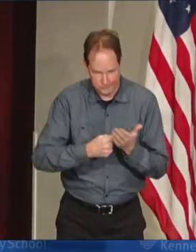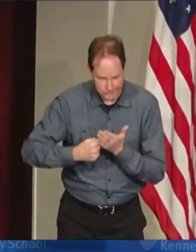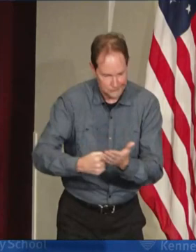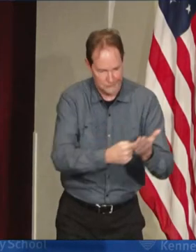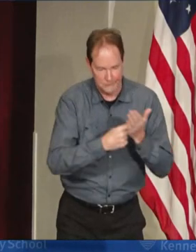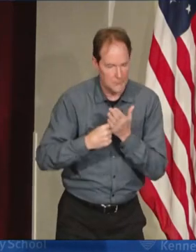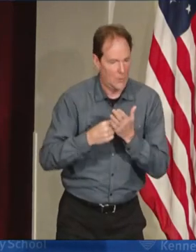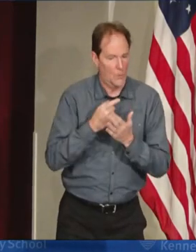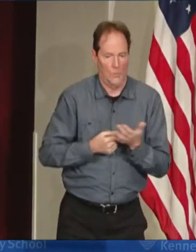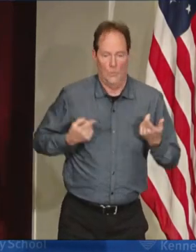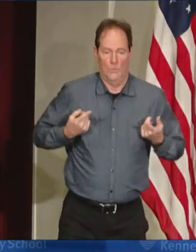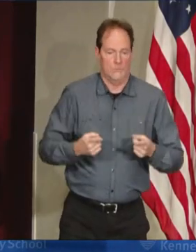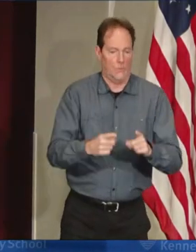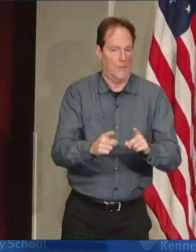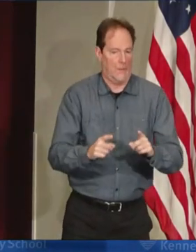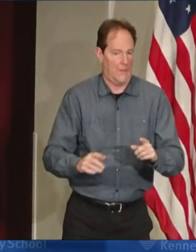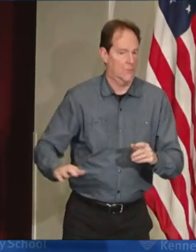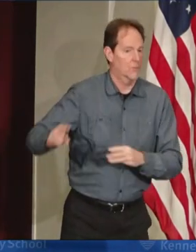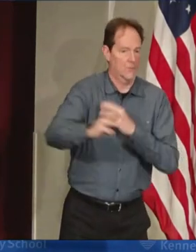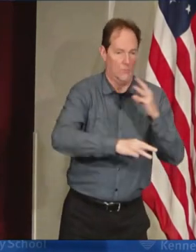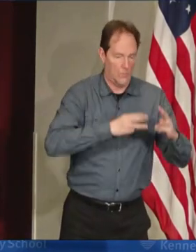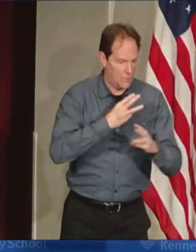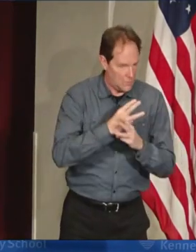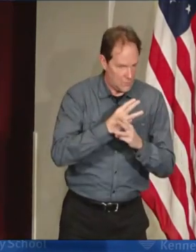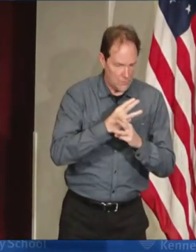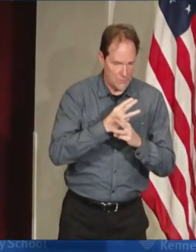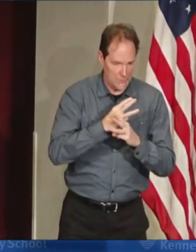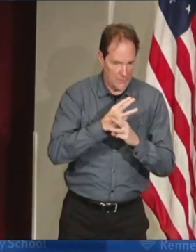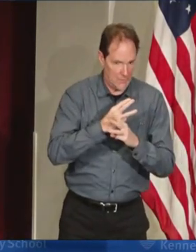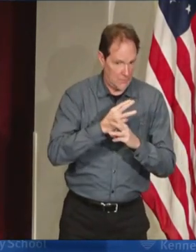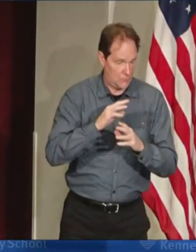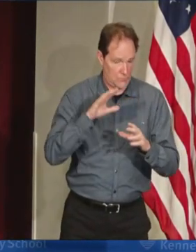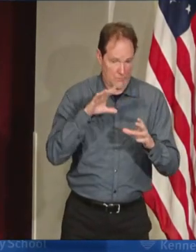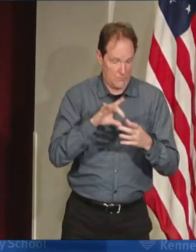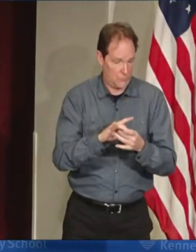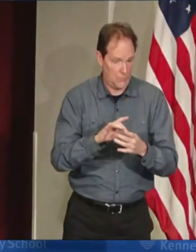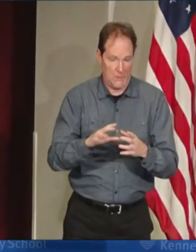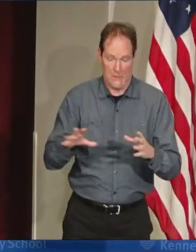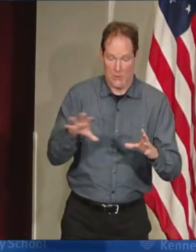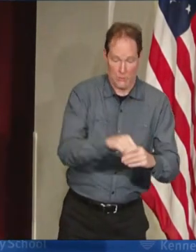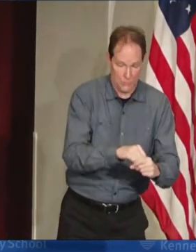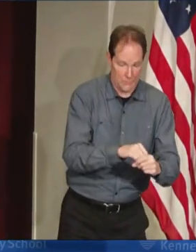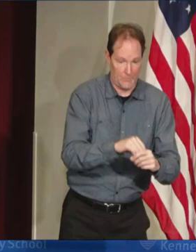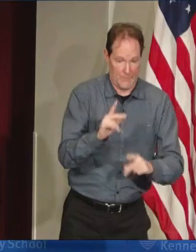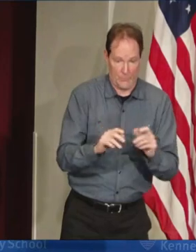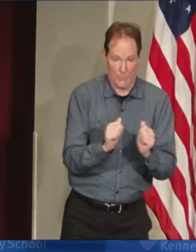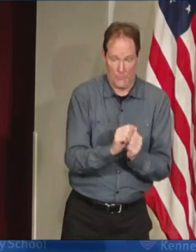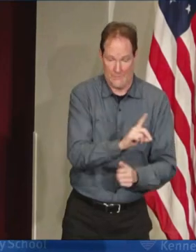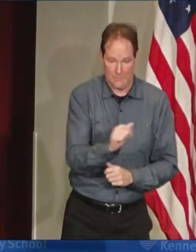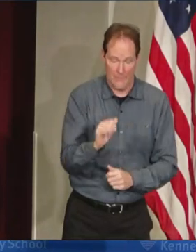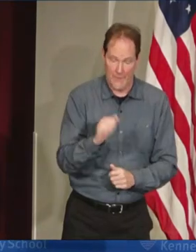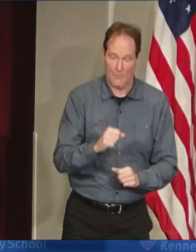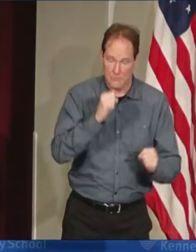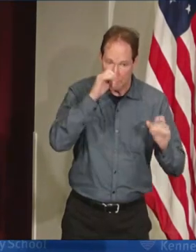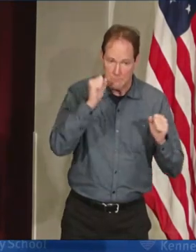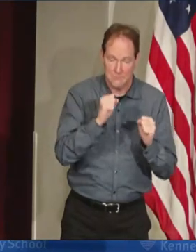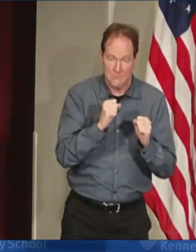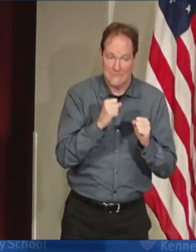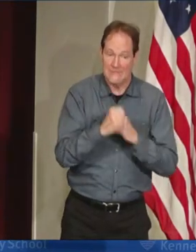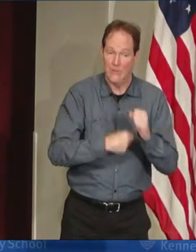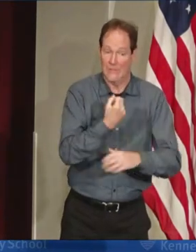what was going on in the world on inclusion of disabled people. That was pretty amazing,